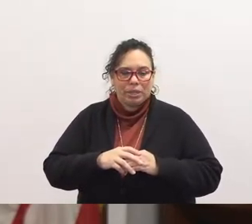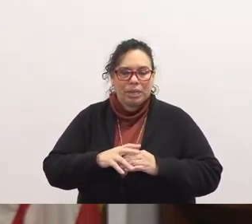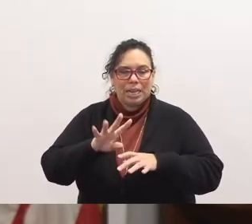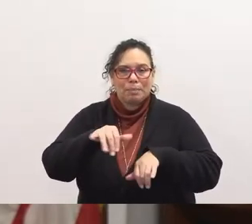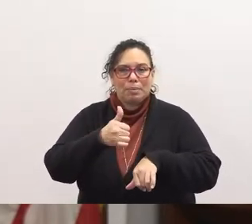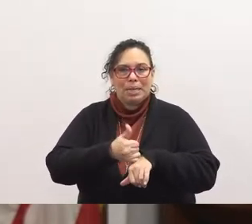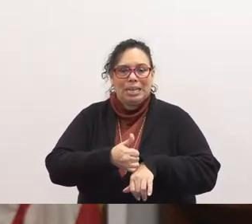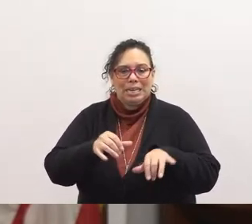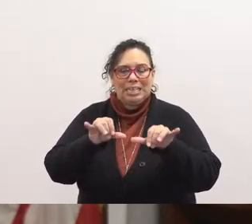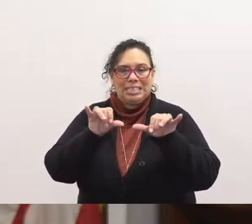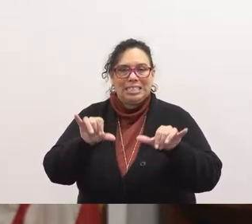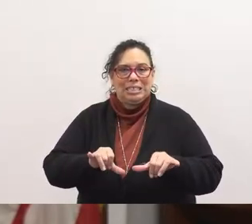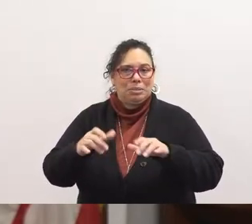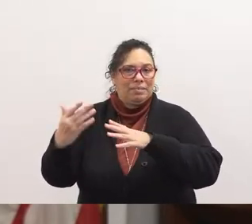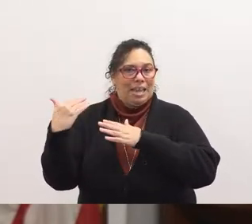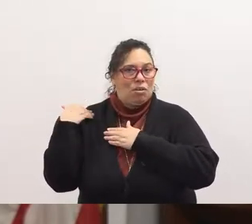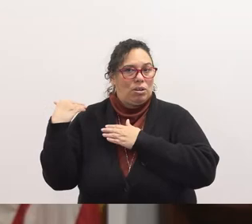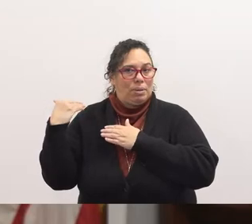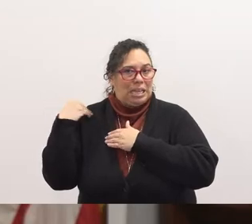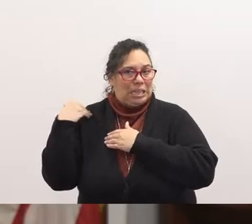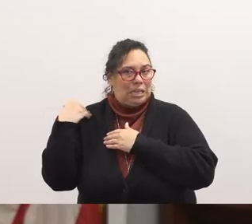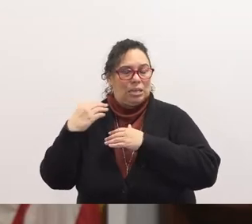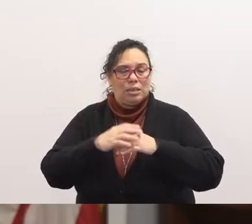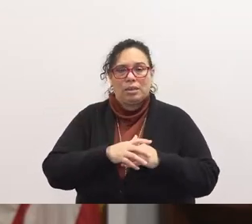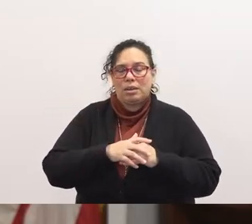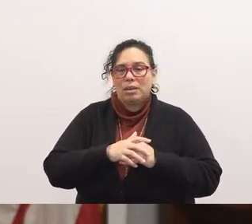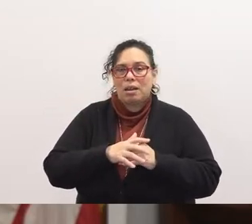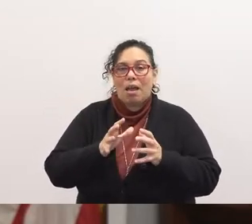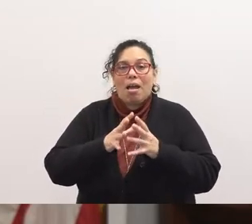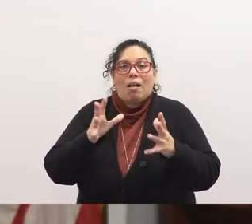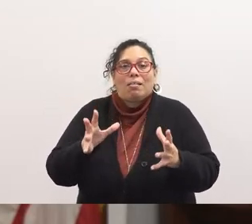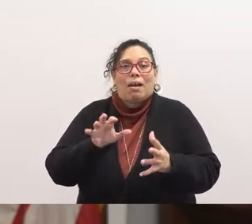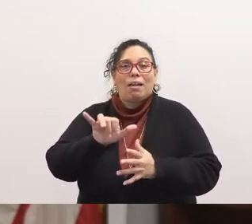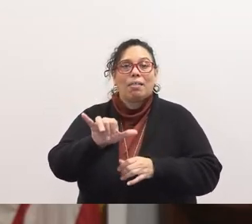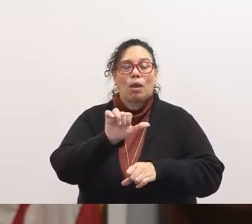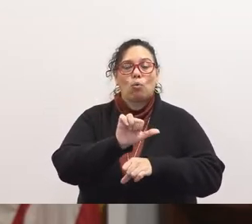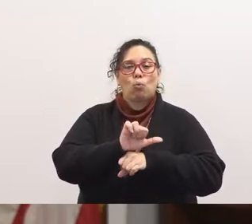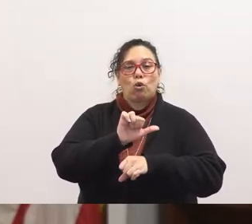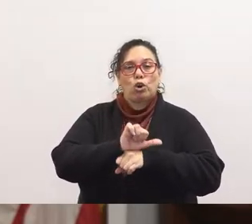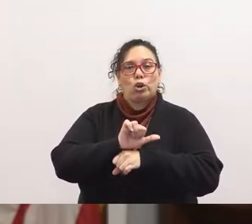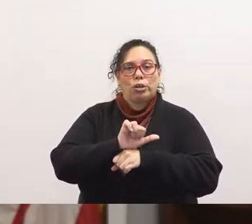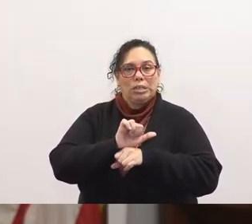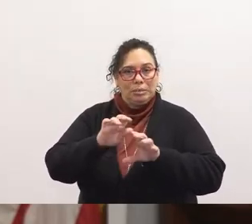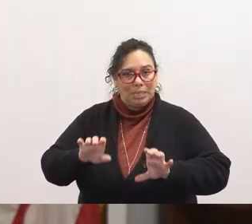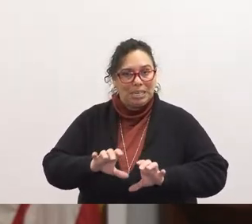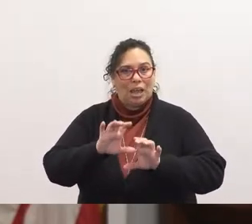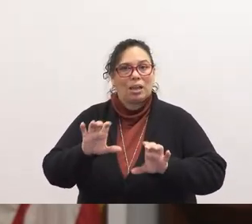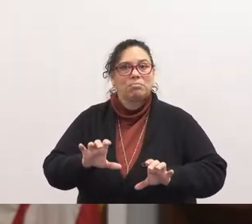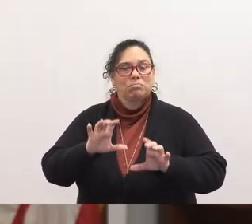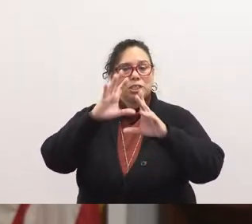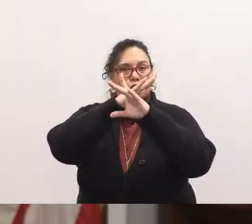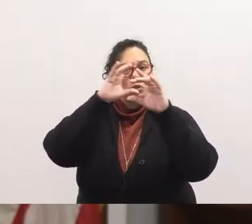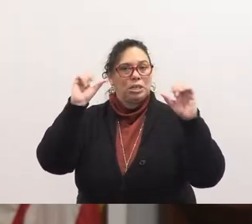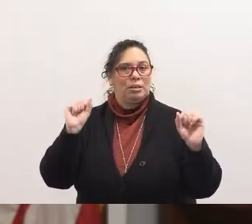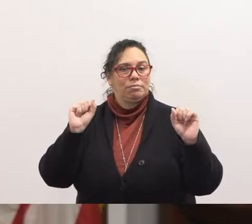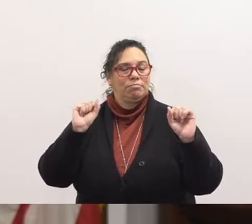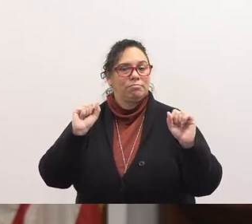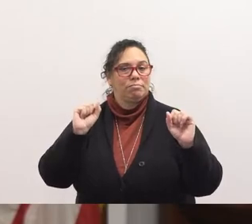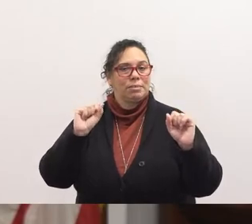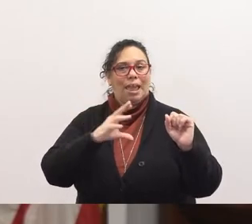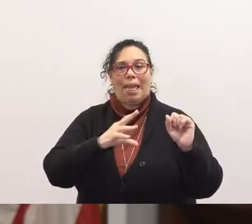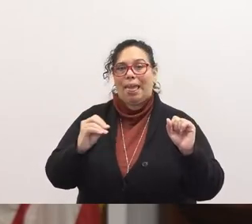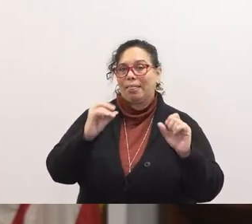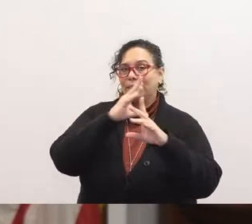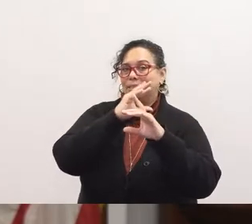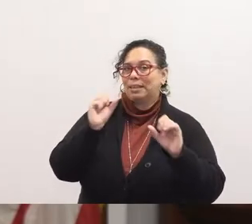implementing systems of accountability for those. Much of that work is being done by our superintendent and executive team, but